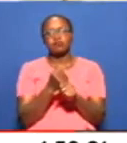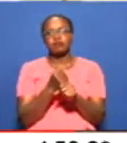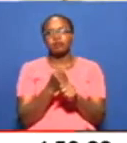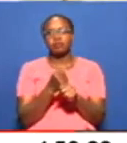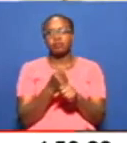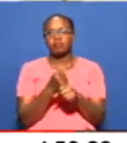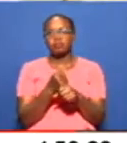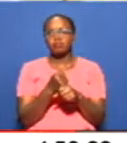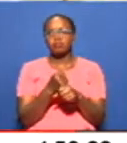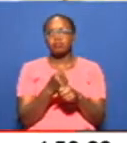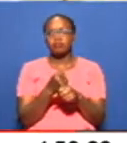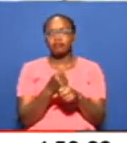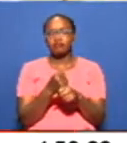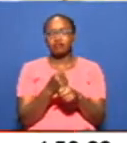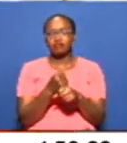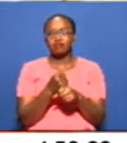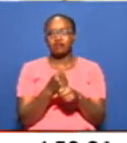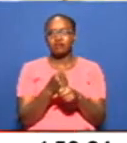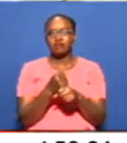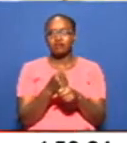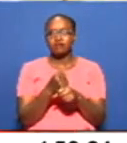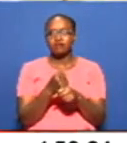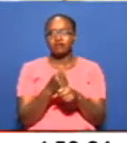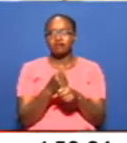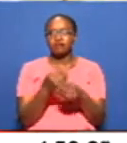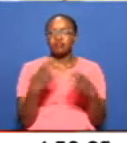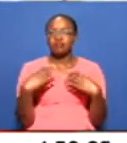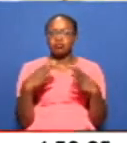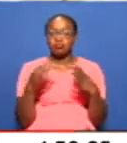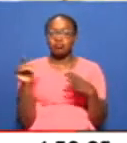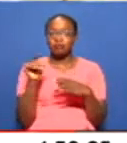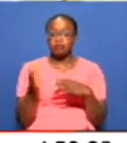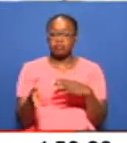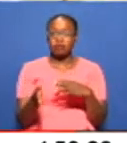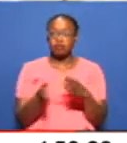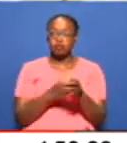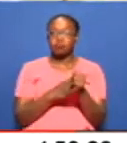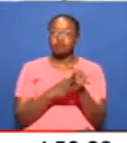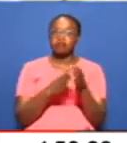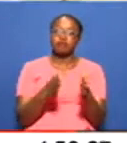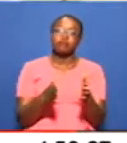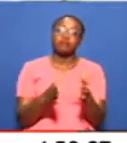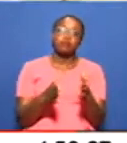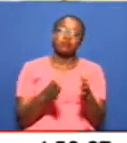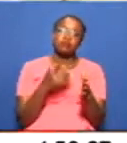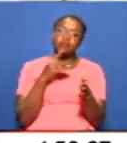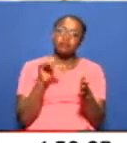with the wananchi of this area and the leaders so that we